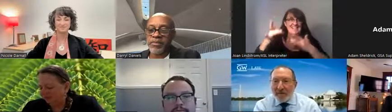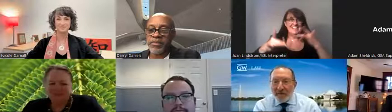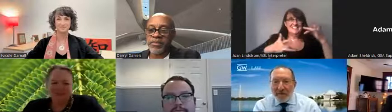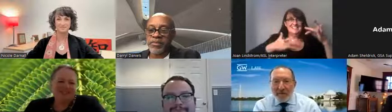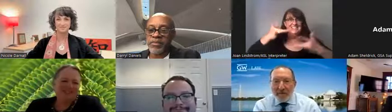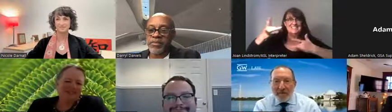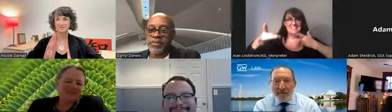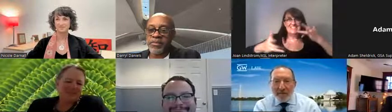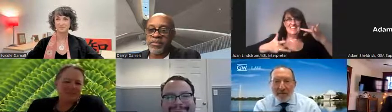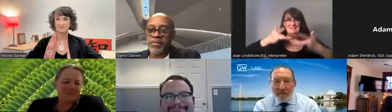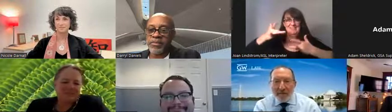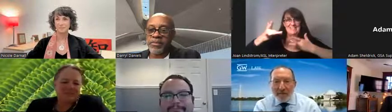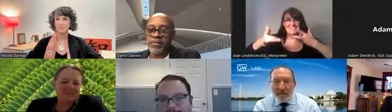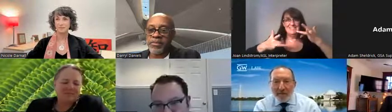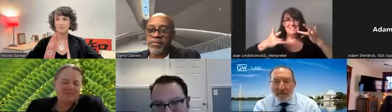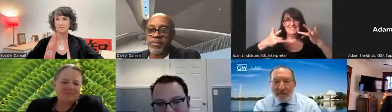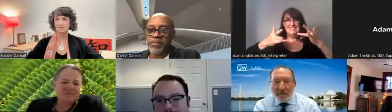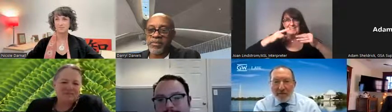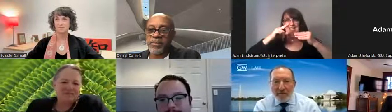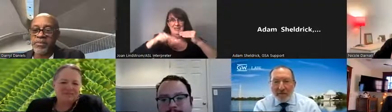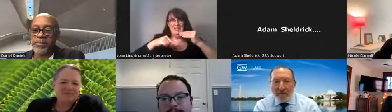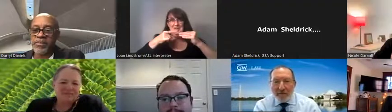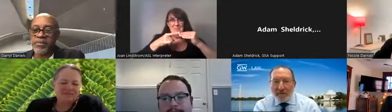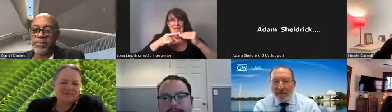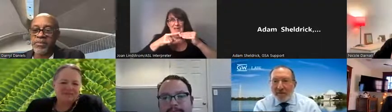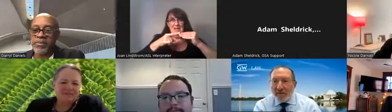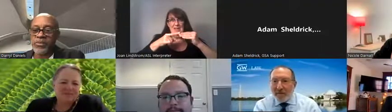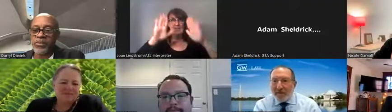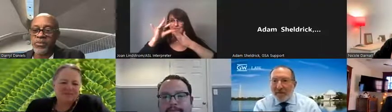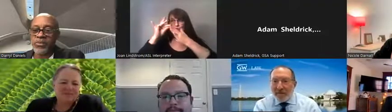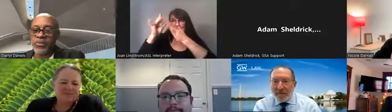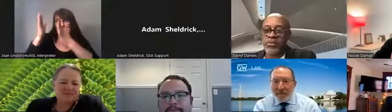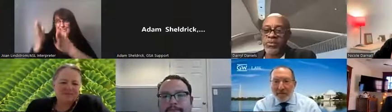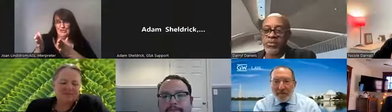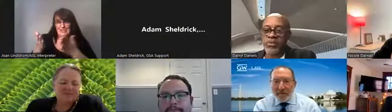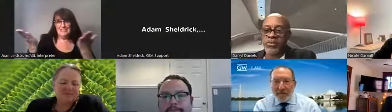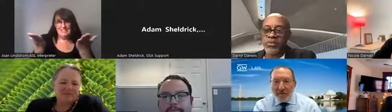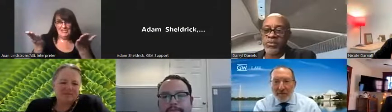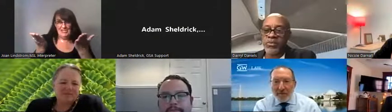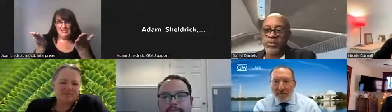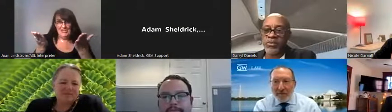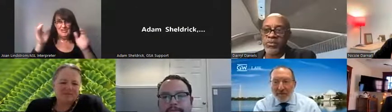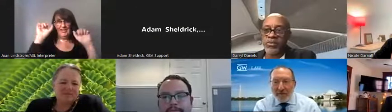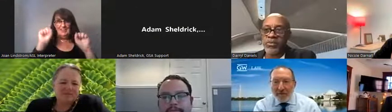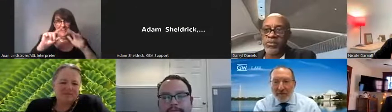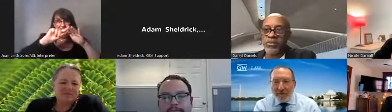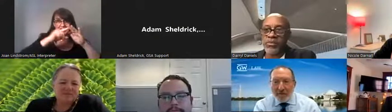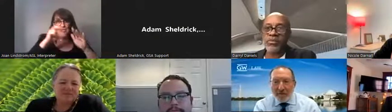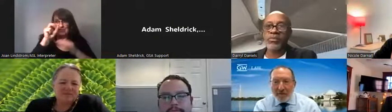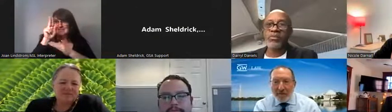are about the amazing leaders we have to head up our